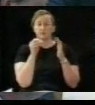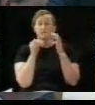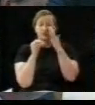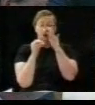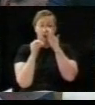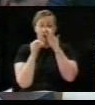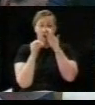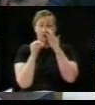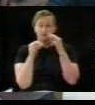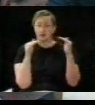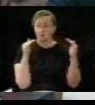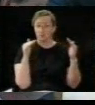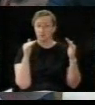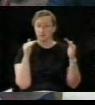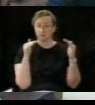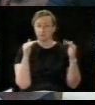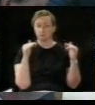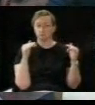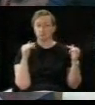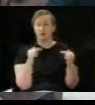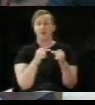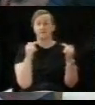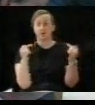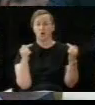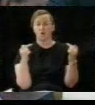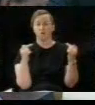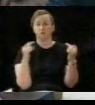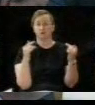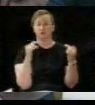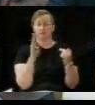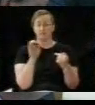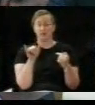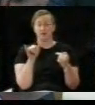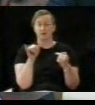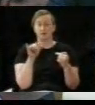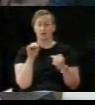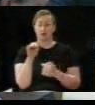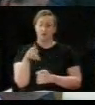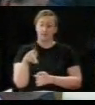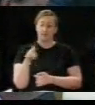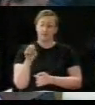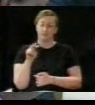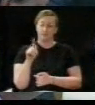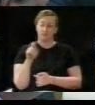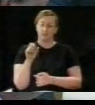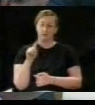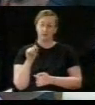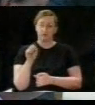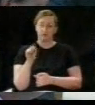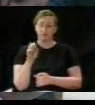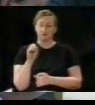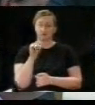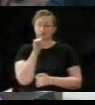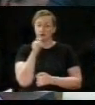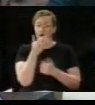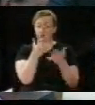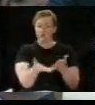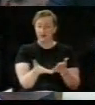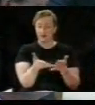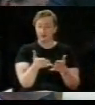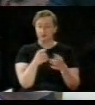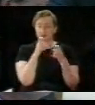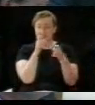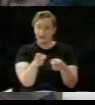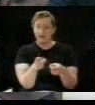and subpoenas were opposed by the deponents. So they would not have been there to give their depositions in that